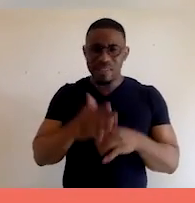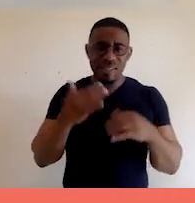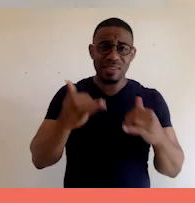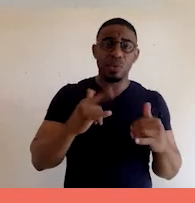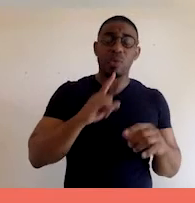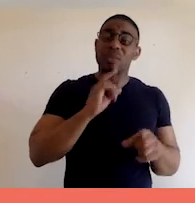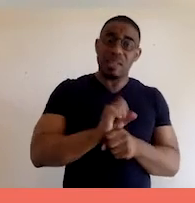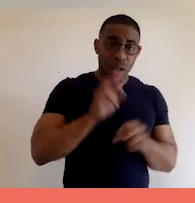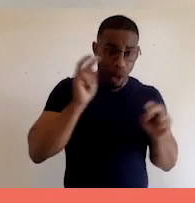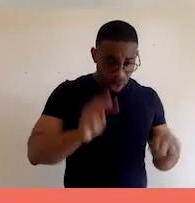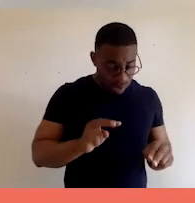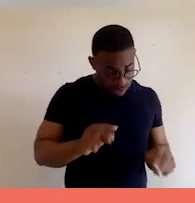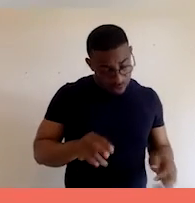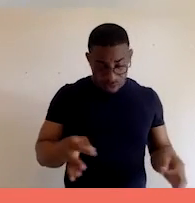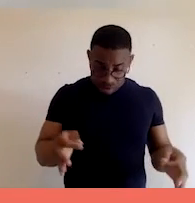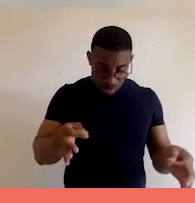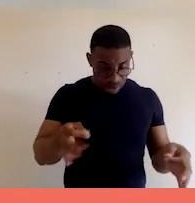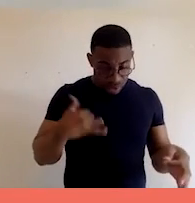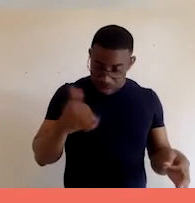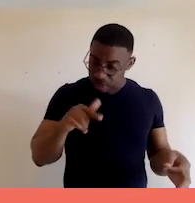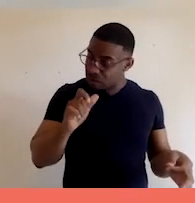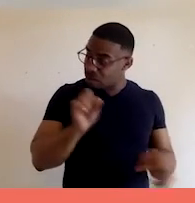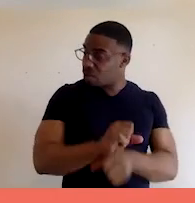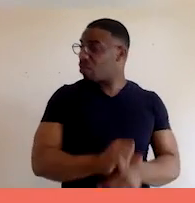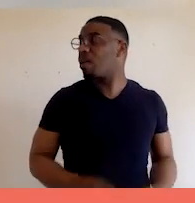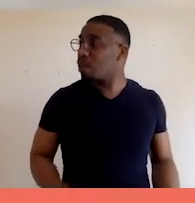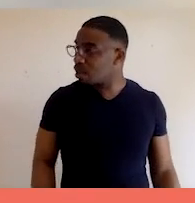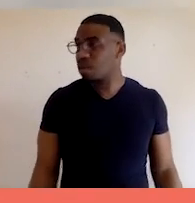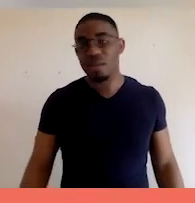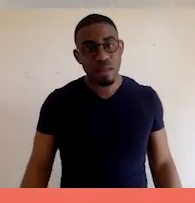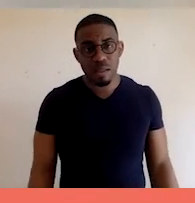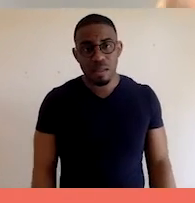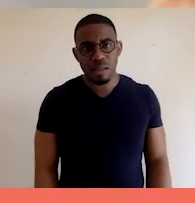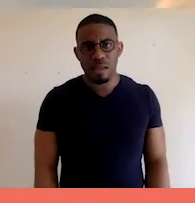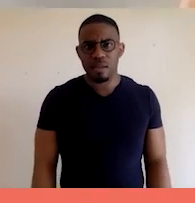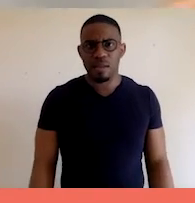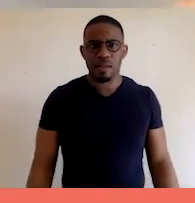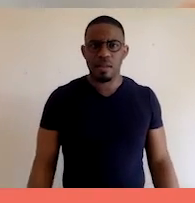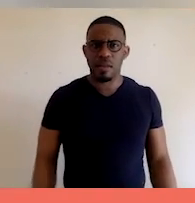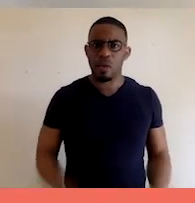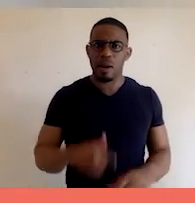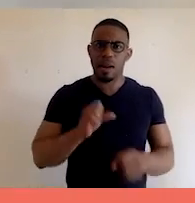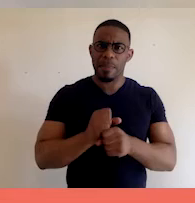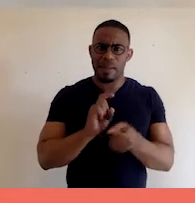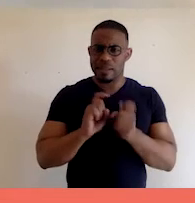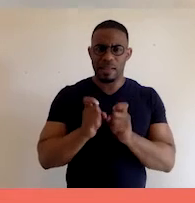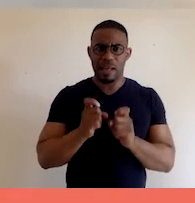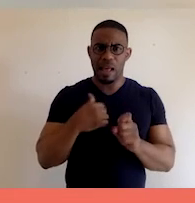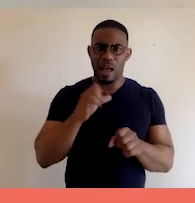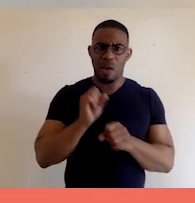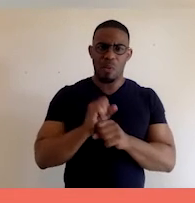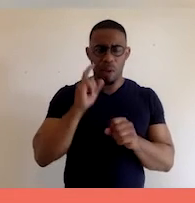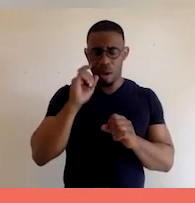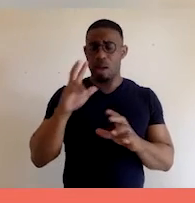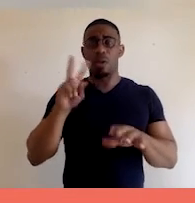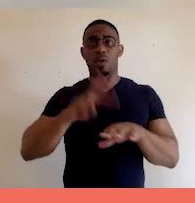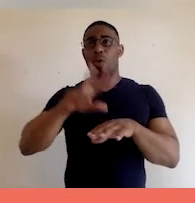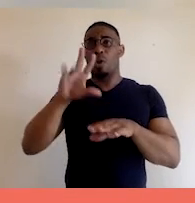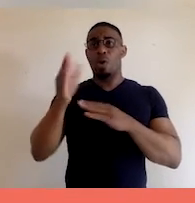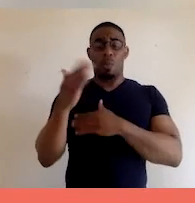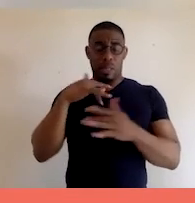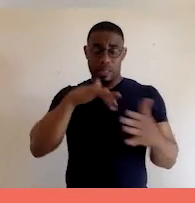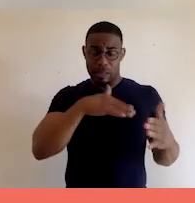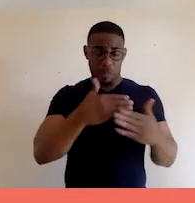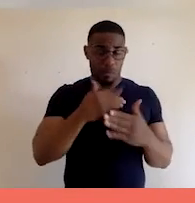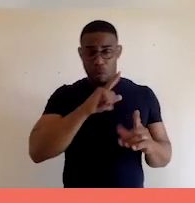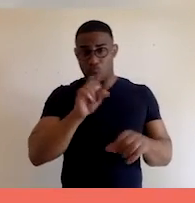to literally look at that and say, I still need to work. And when I made my change, I was waking up 2:30 in the morning to study